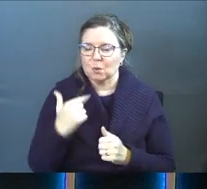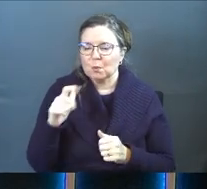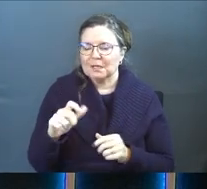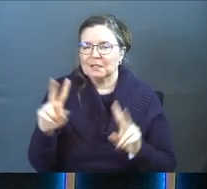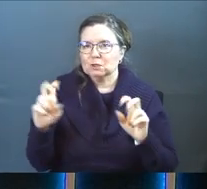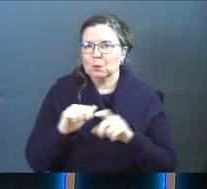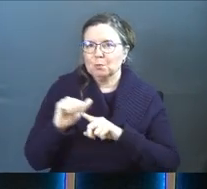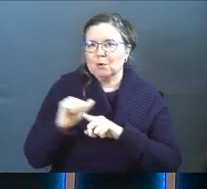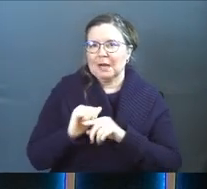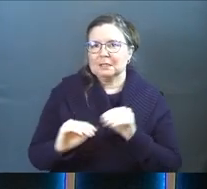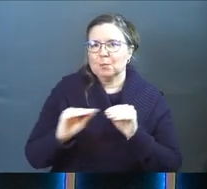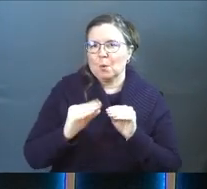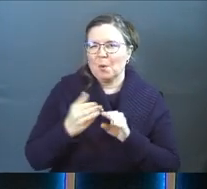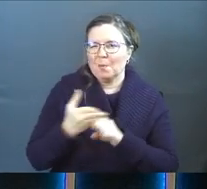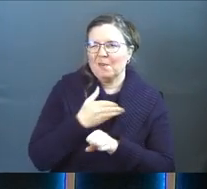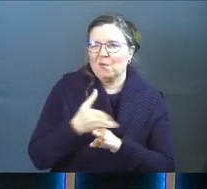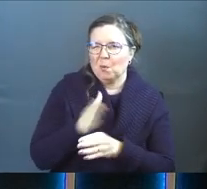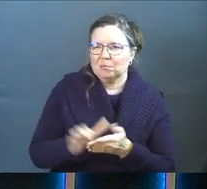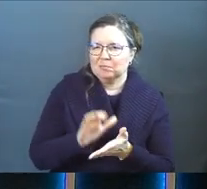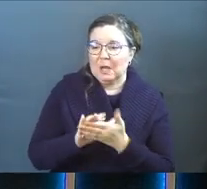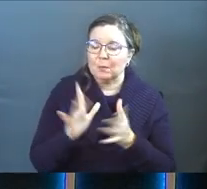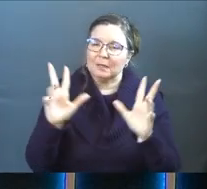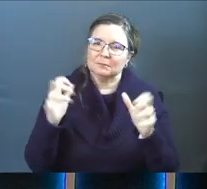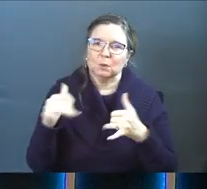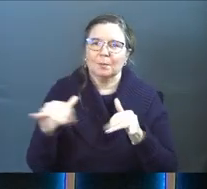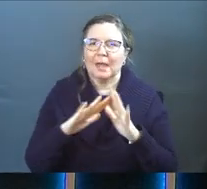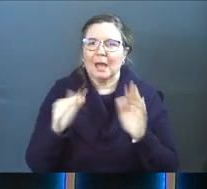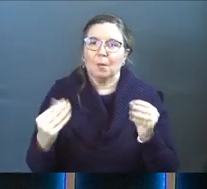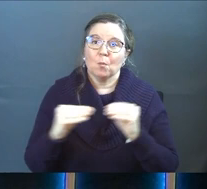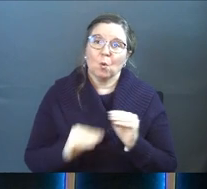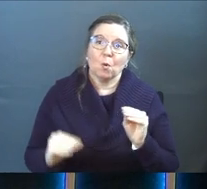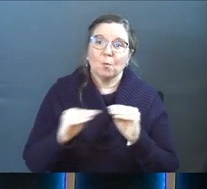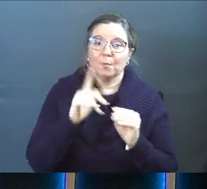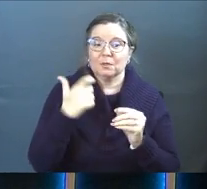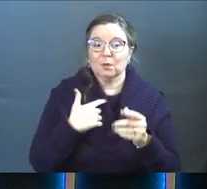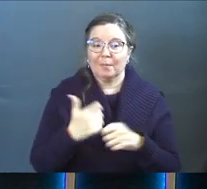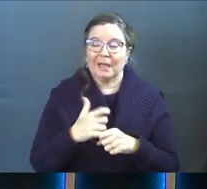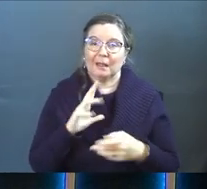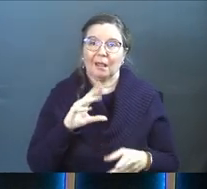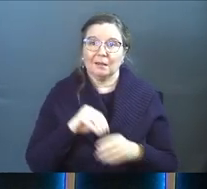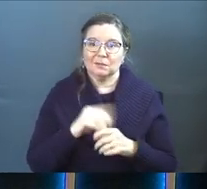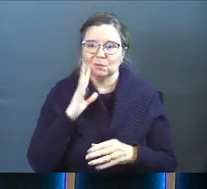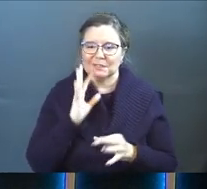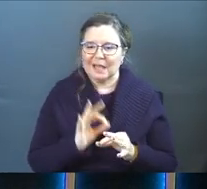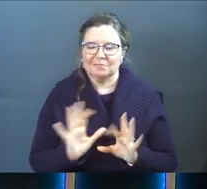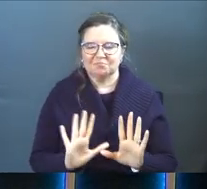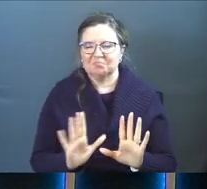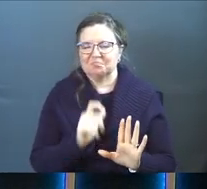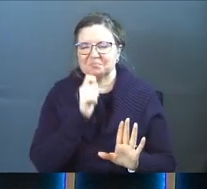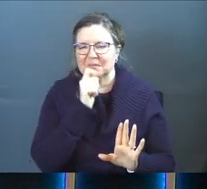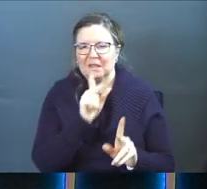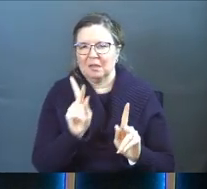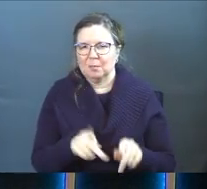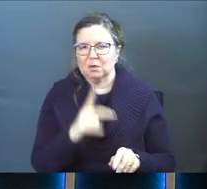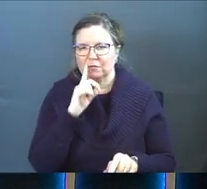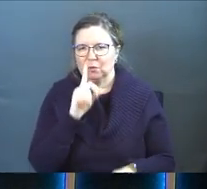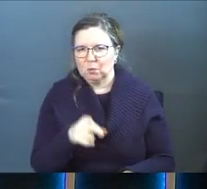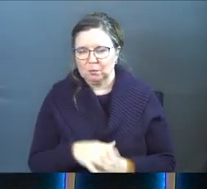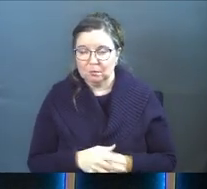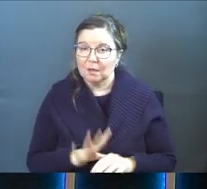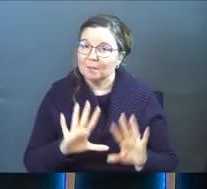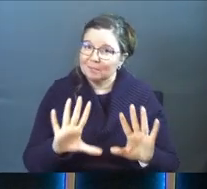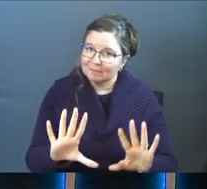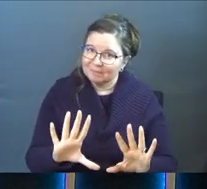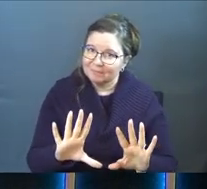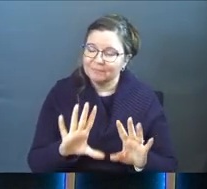so we need to practice more and more and more. And we need to play house more and more and more because you might get into it and decide that this is not the person for you.